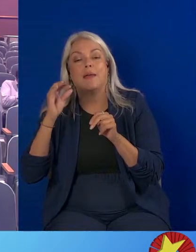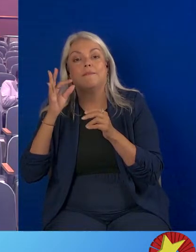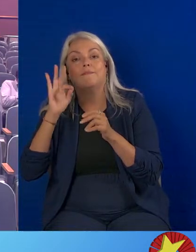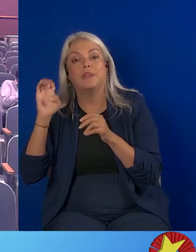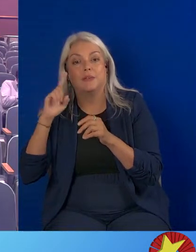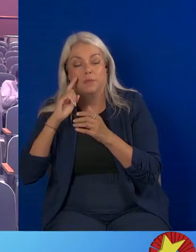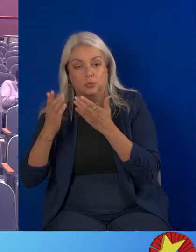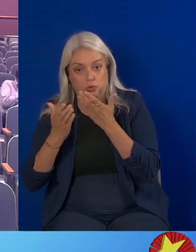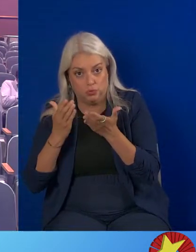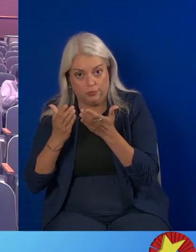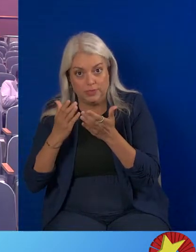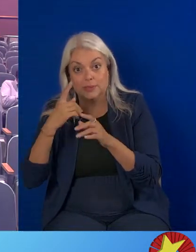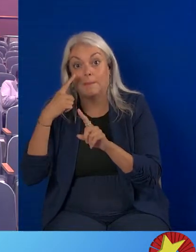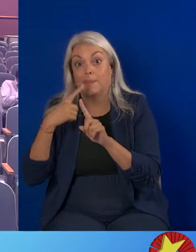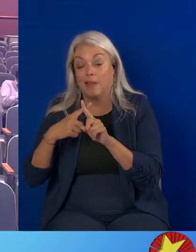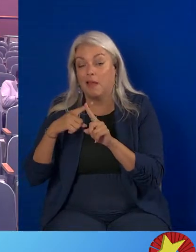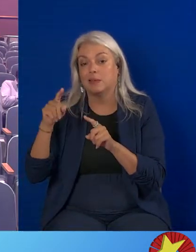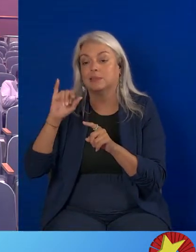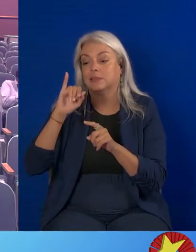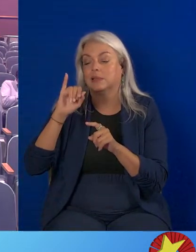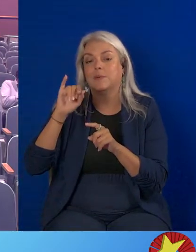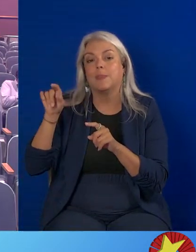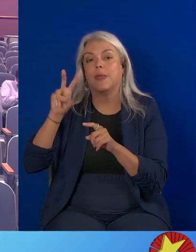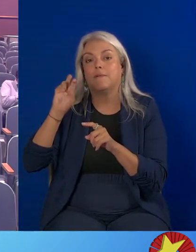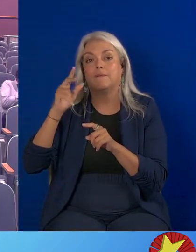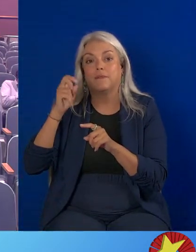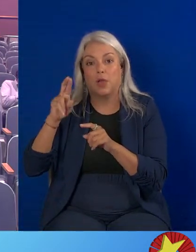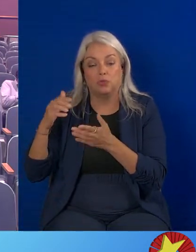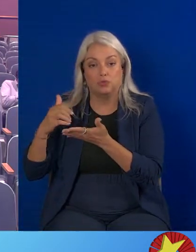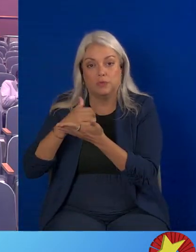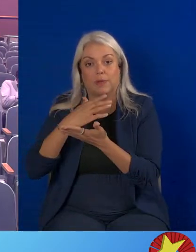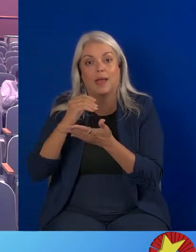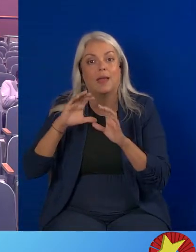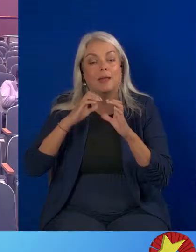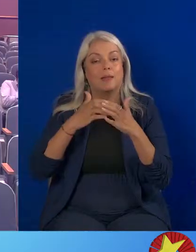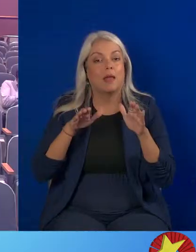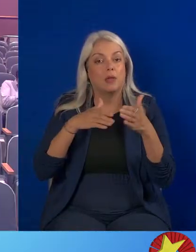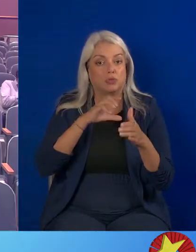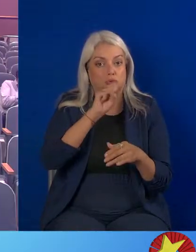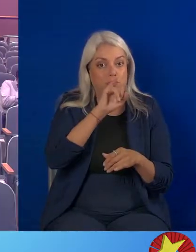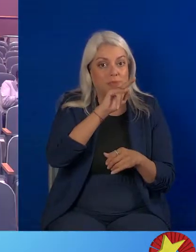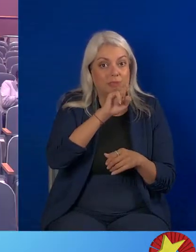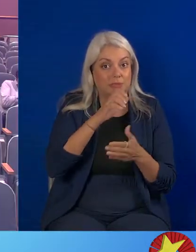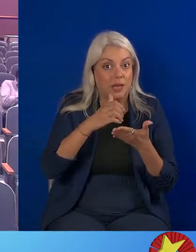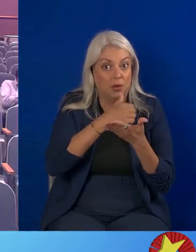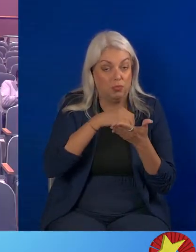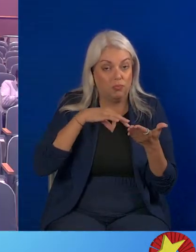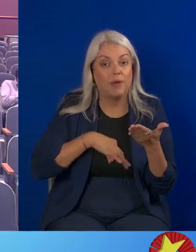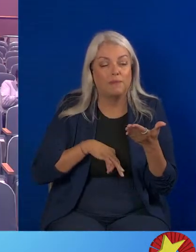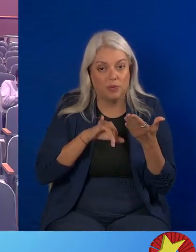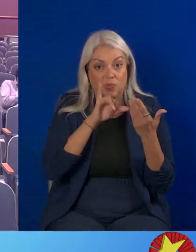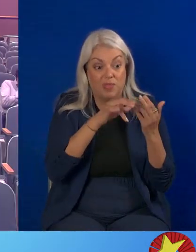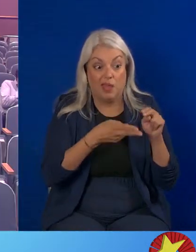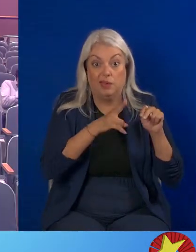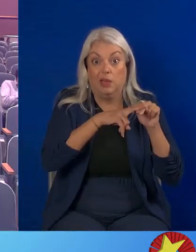increase in the institutional voucher revenue and the classroom site fund revenue. The increase in the classroom site